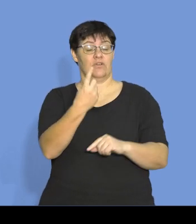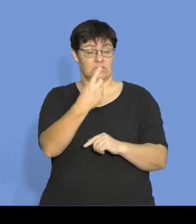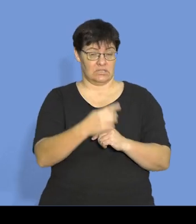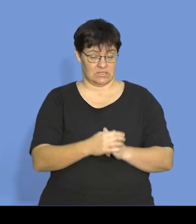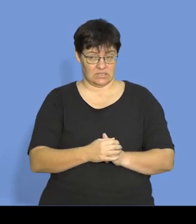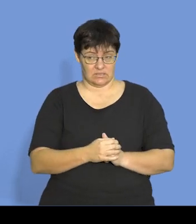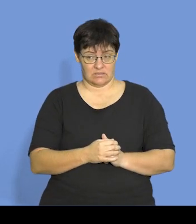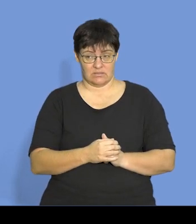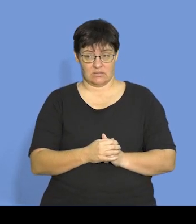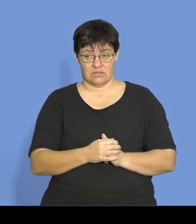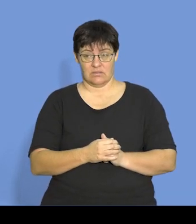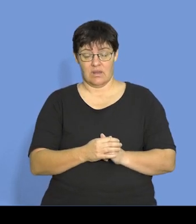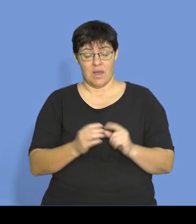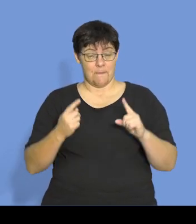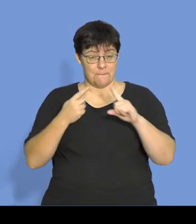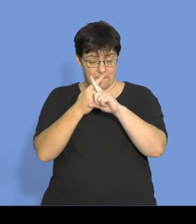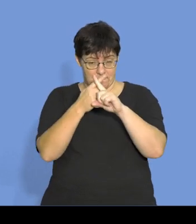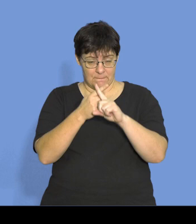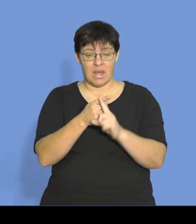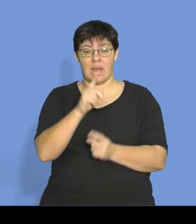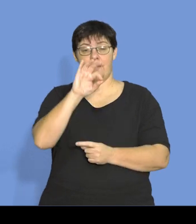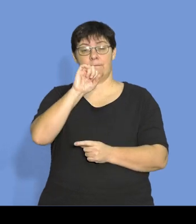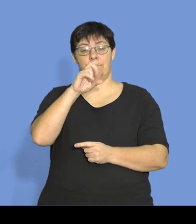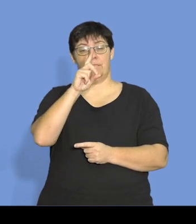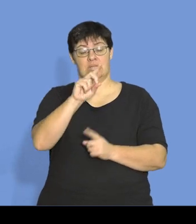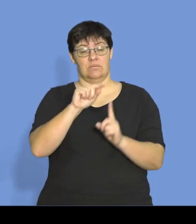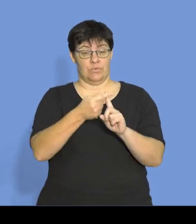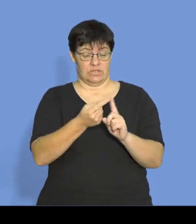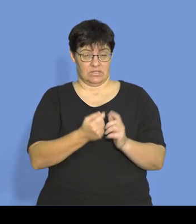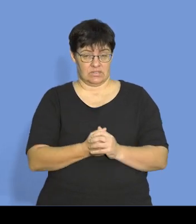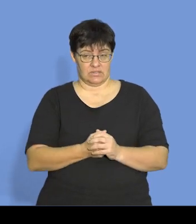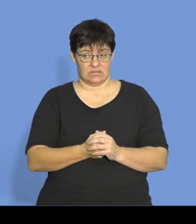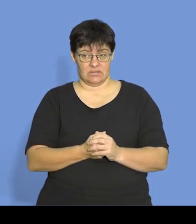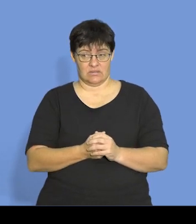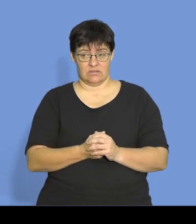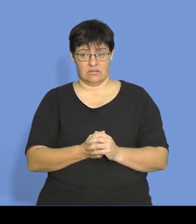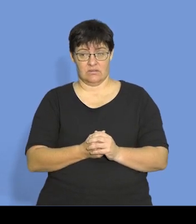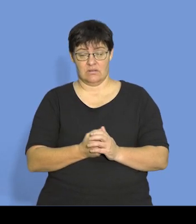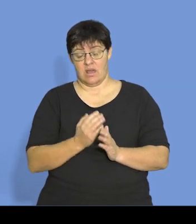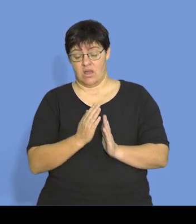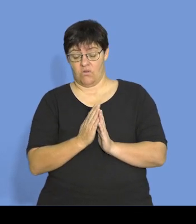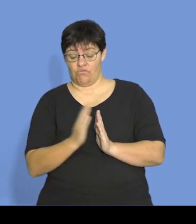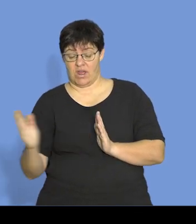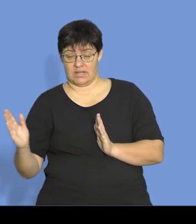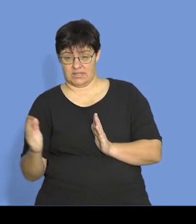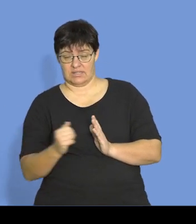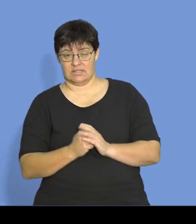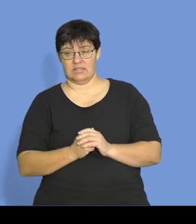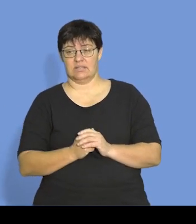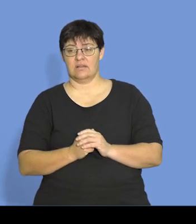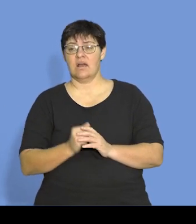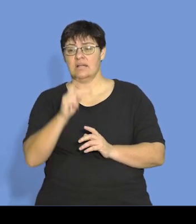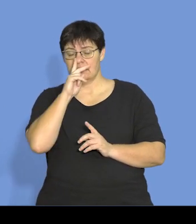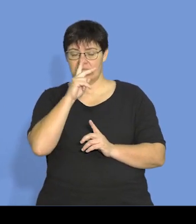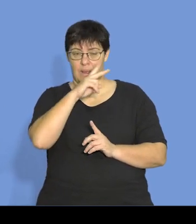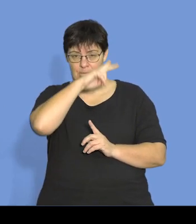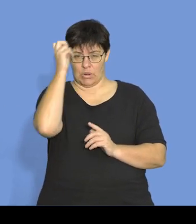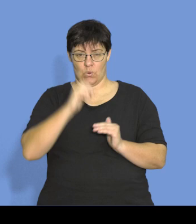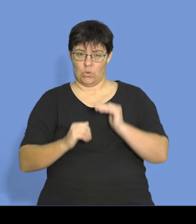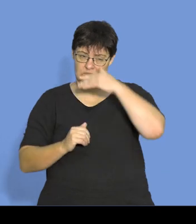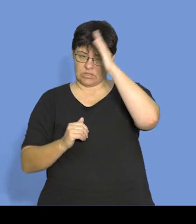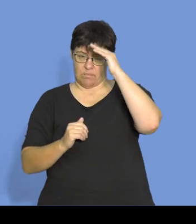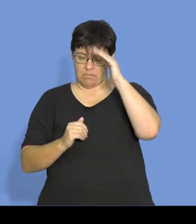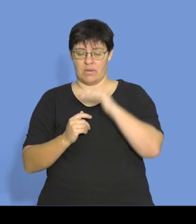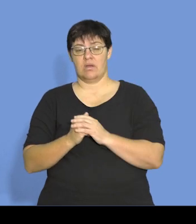first intersecting, right? And we use that as our midpoint. On the left hand or on the right hand side of this, I mean,